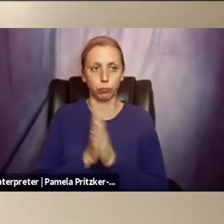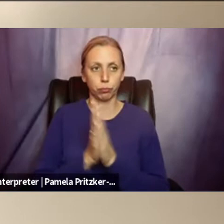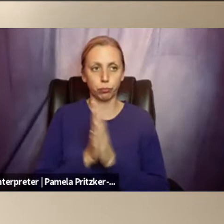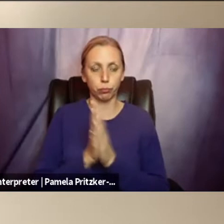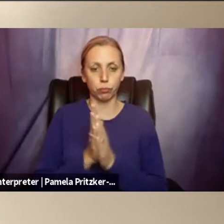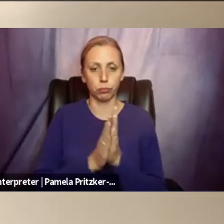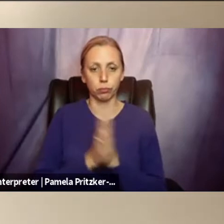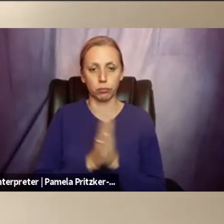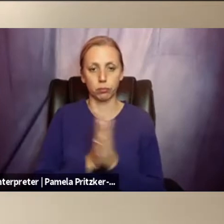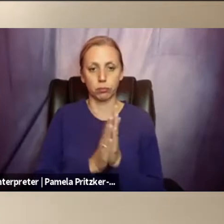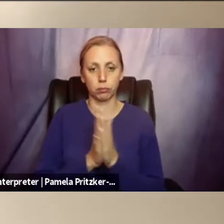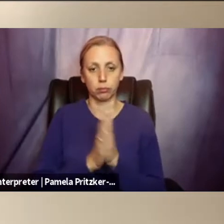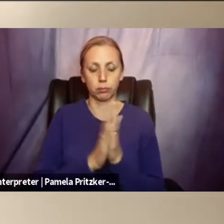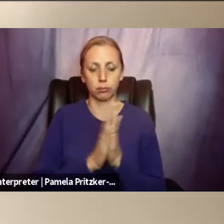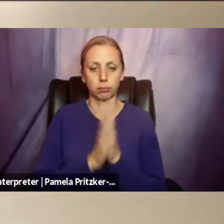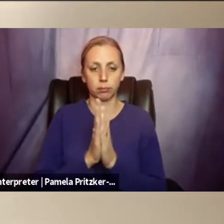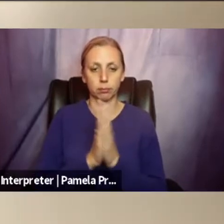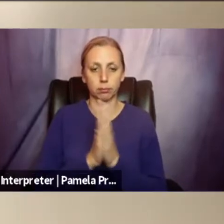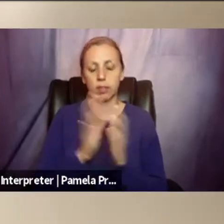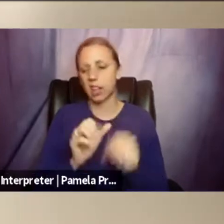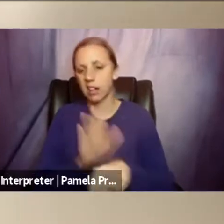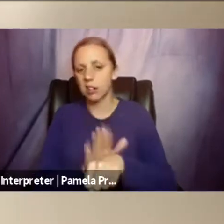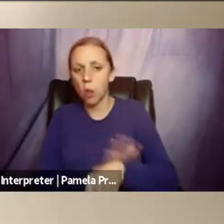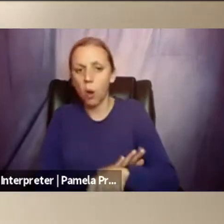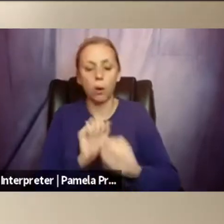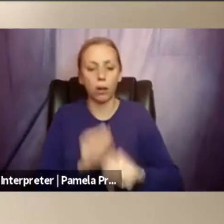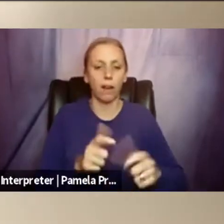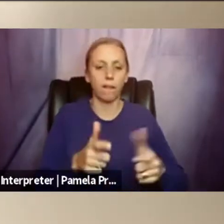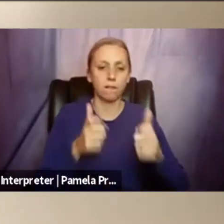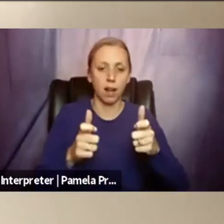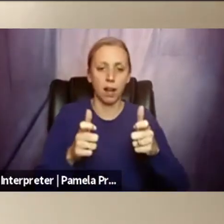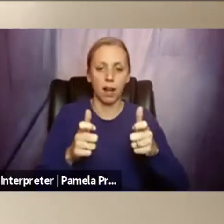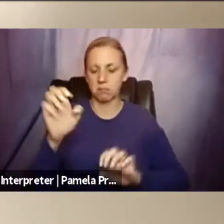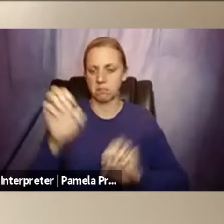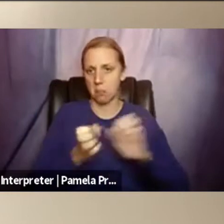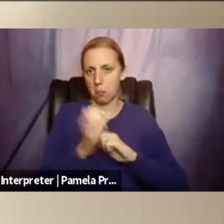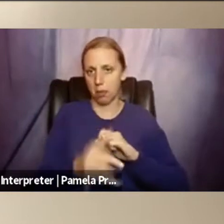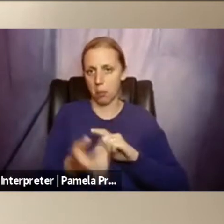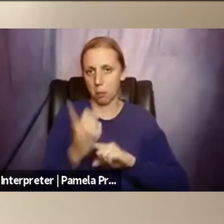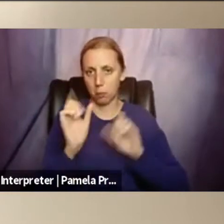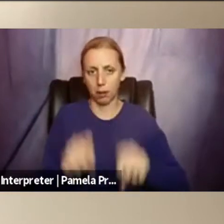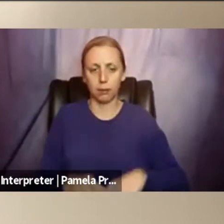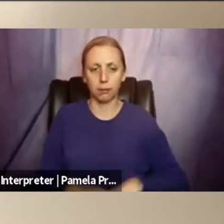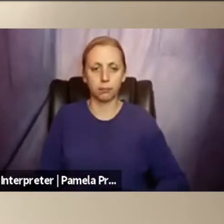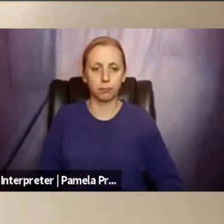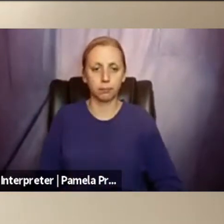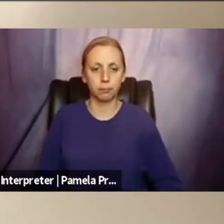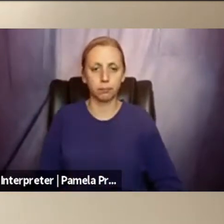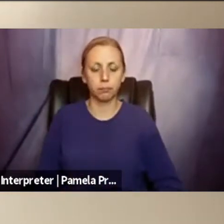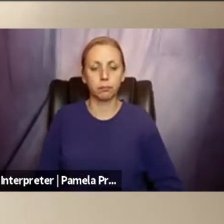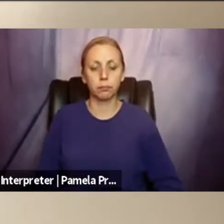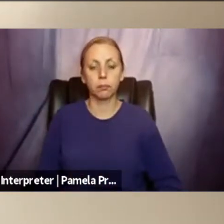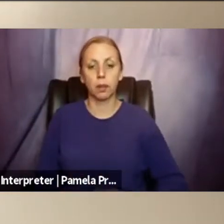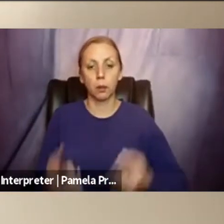heat. This can be done really slowly or fast, just kind of experiment with this movement a little bit. And as you create a